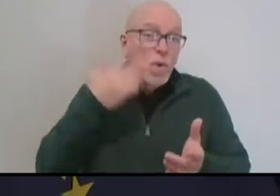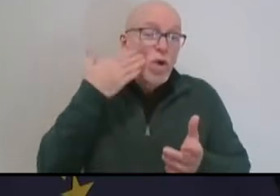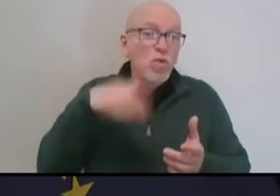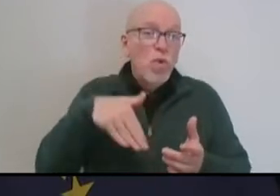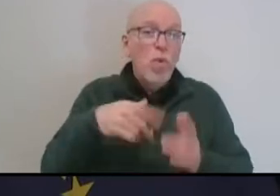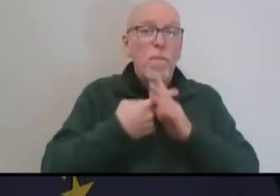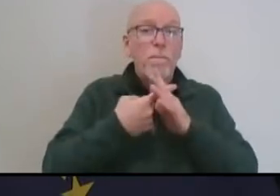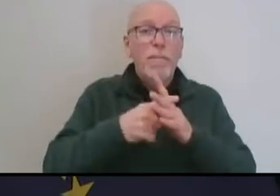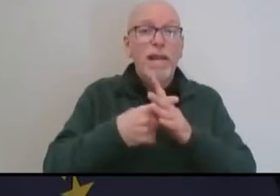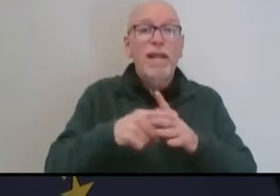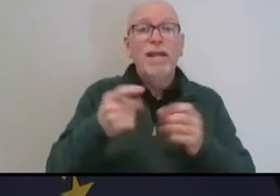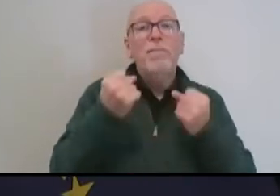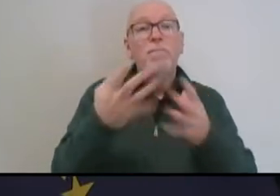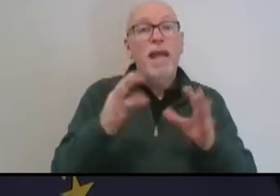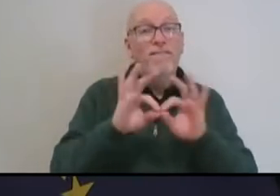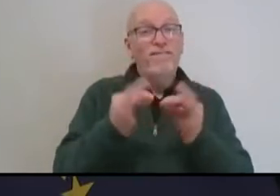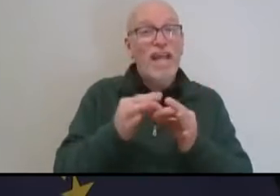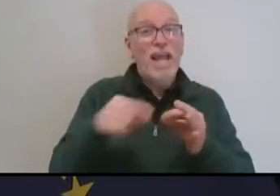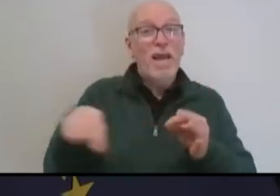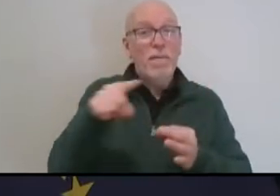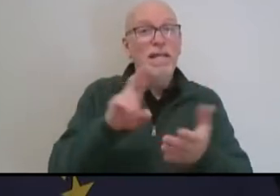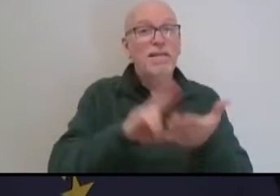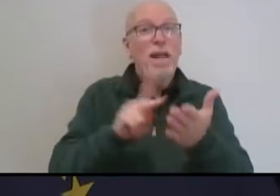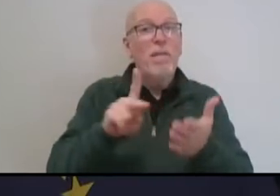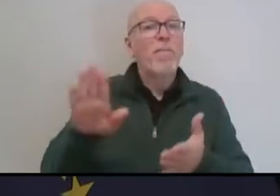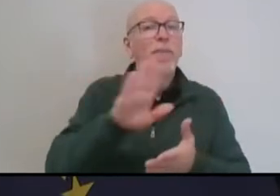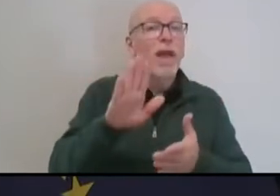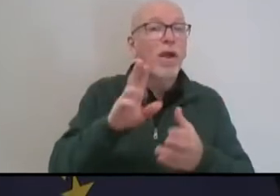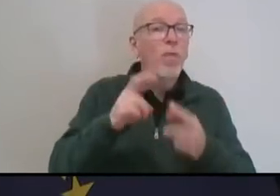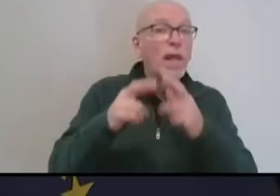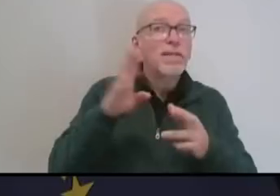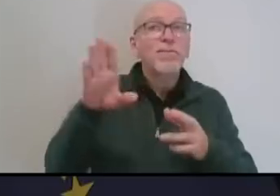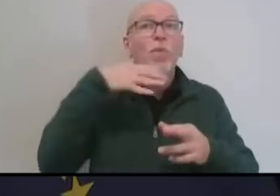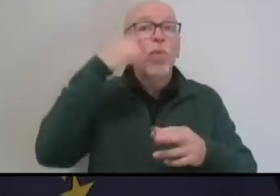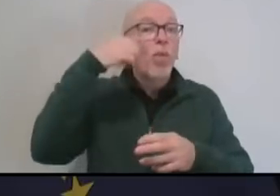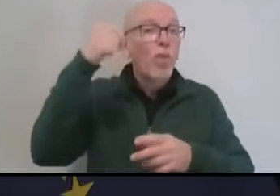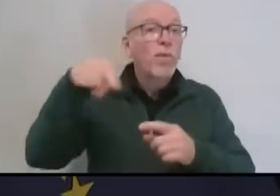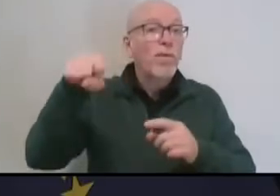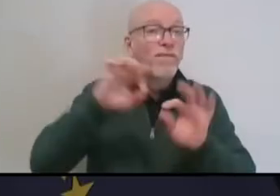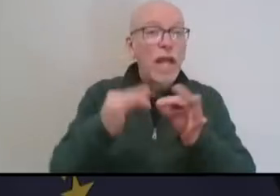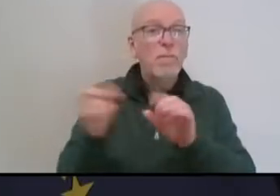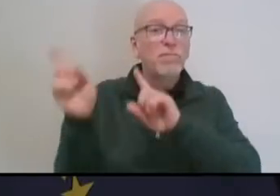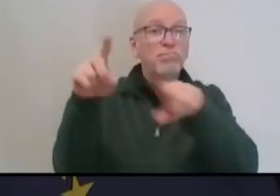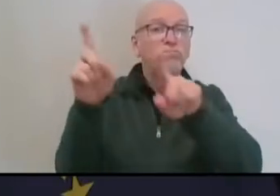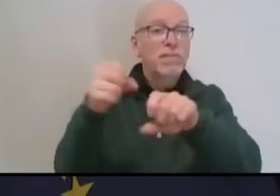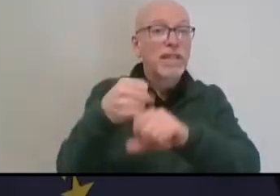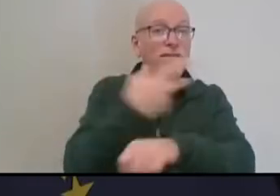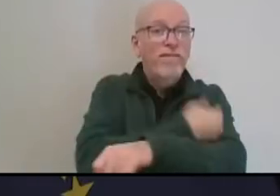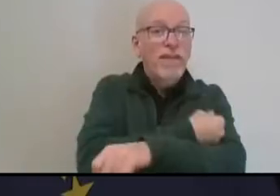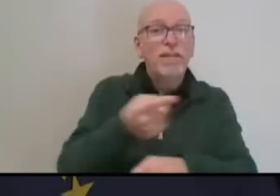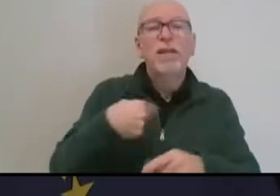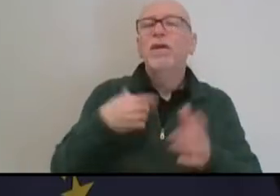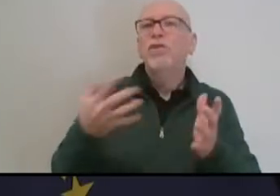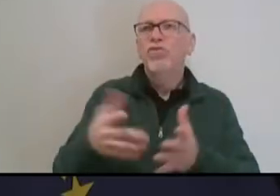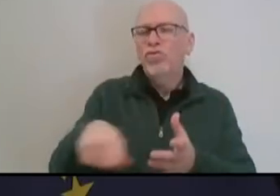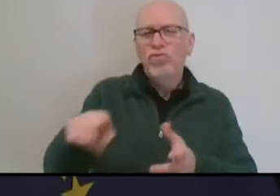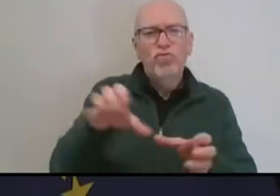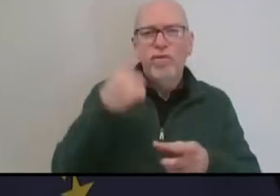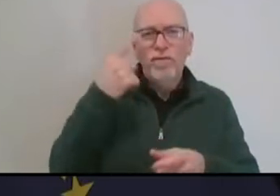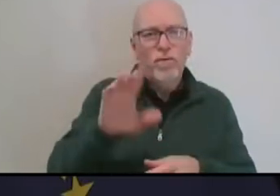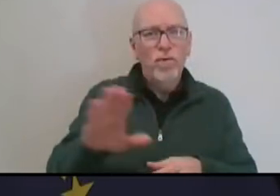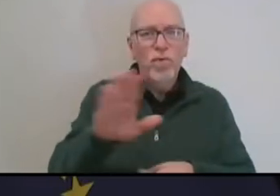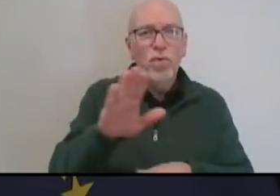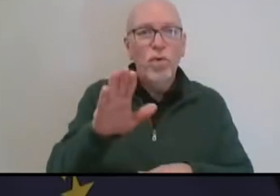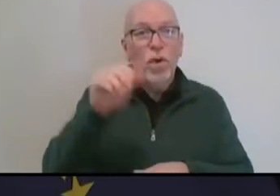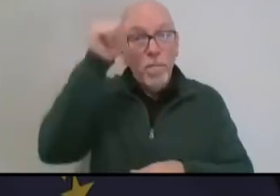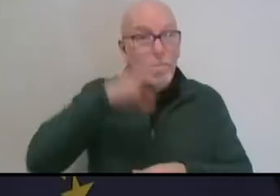of family members were signing up their loved ones, their elderly loved ones, to get the vaccine. I encourage you to do that also for your male loved